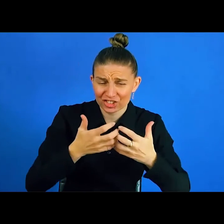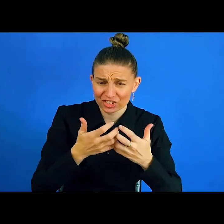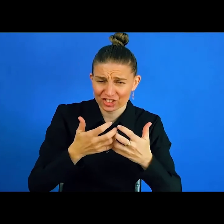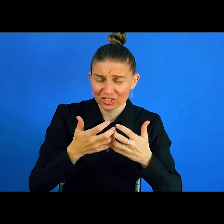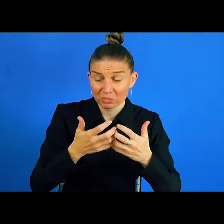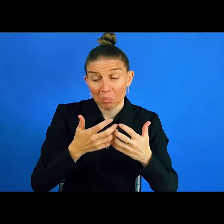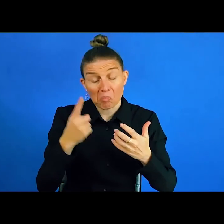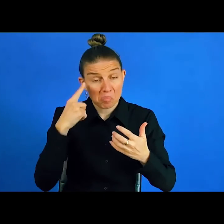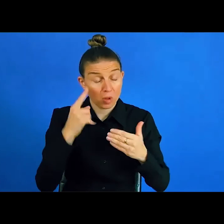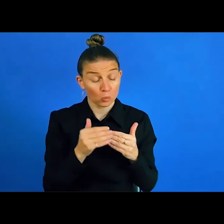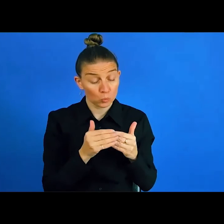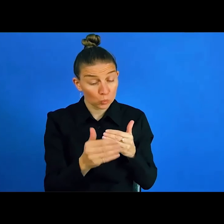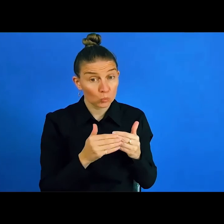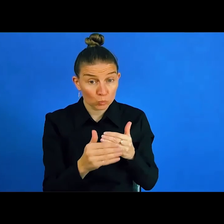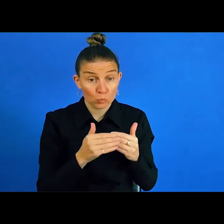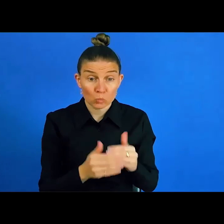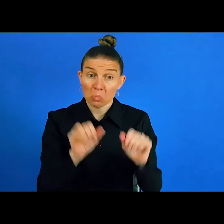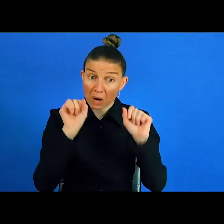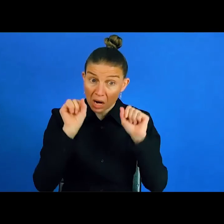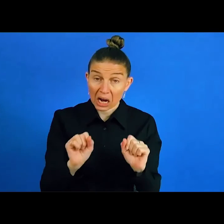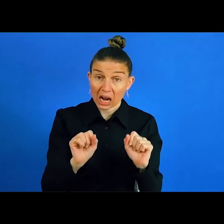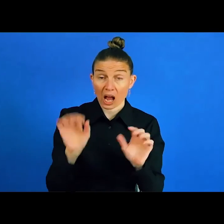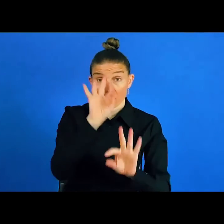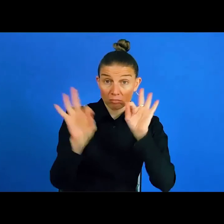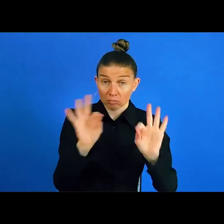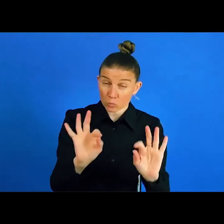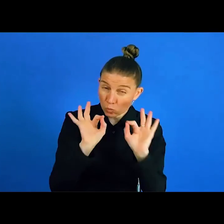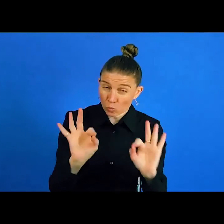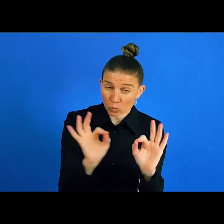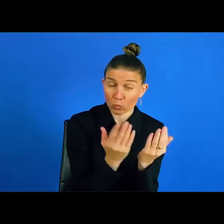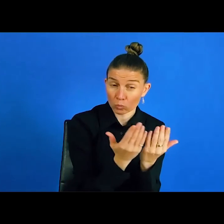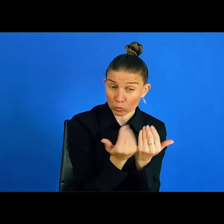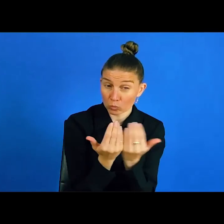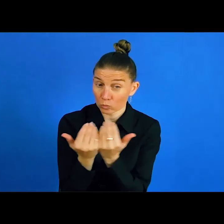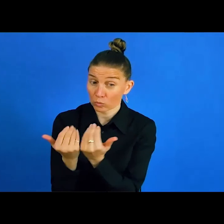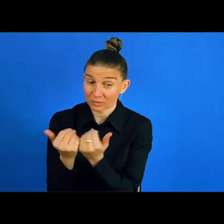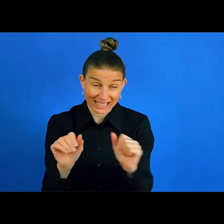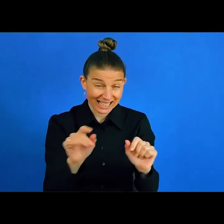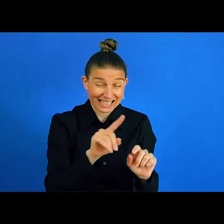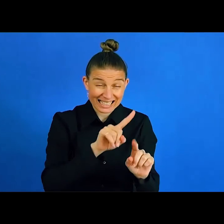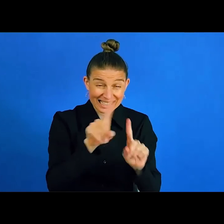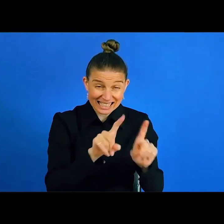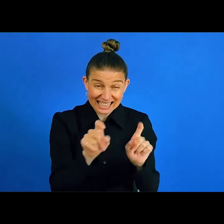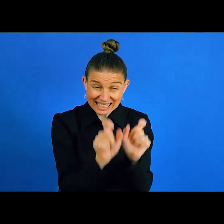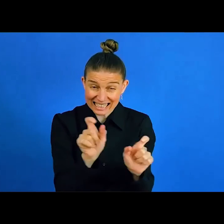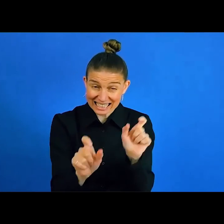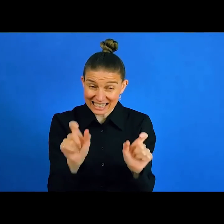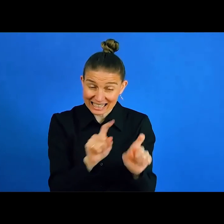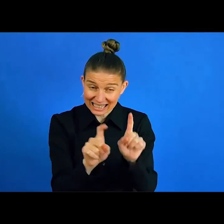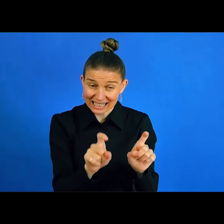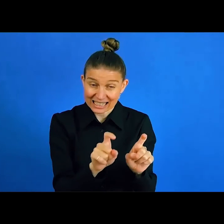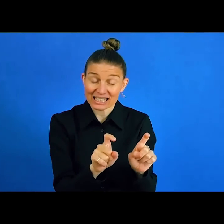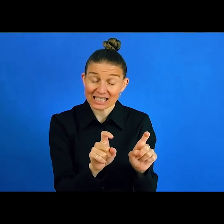be able to provide a well disaggregated data through the census, which will find a lot of use. And